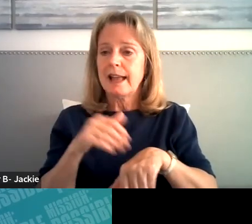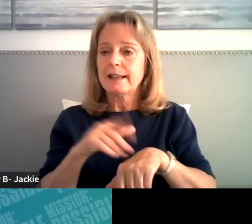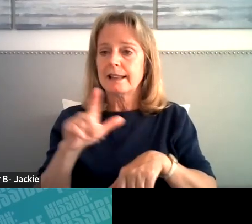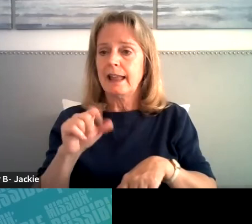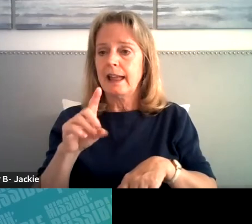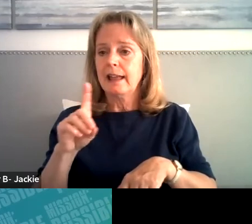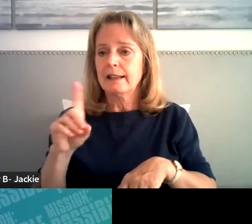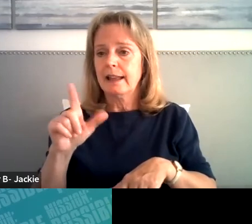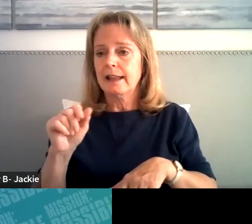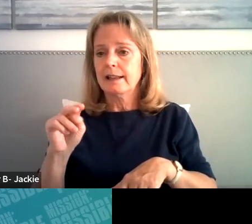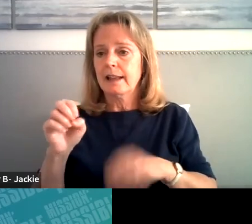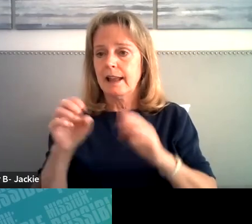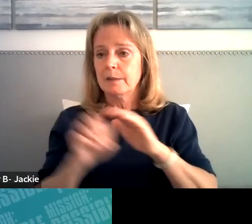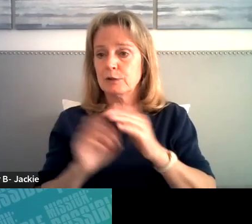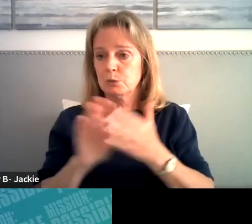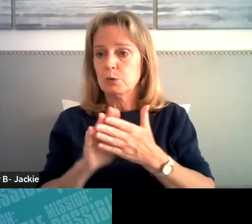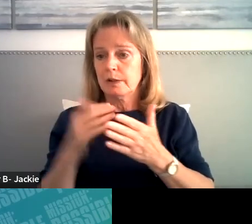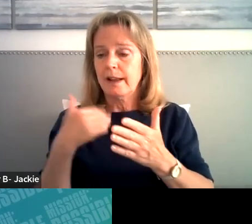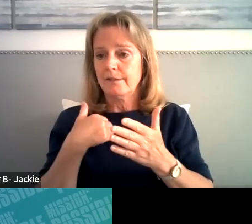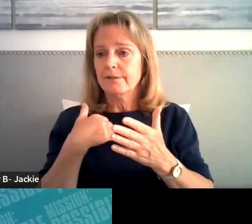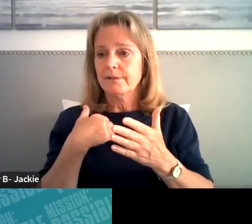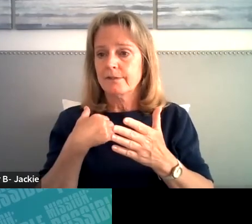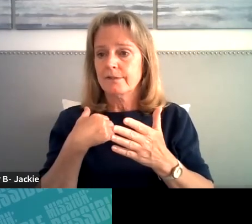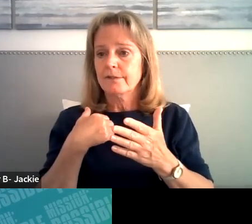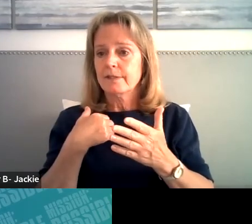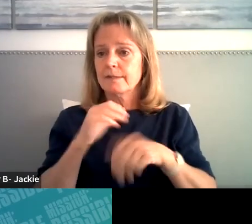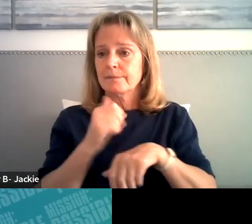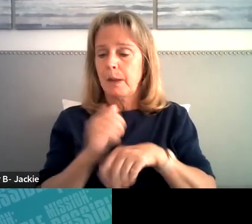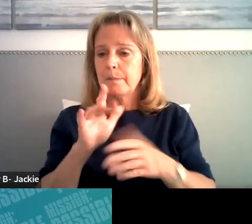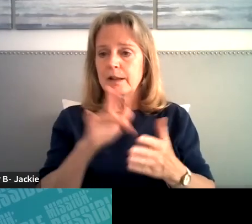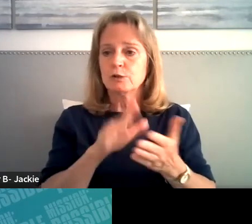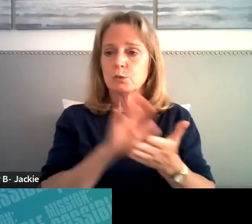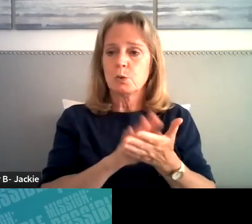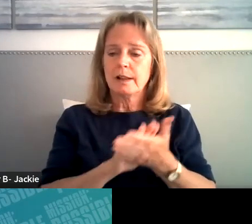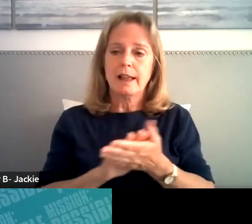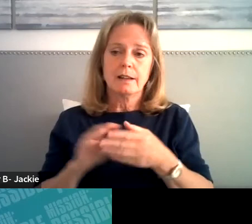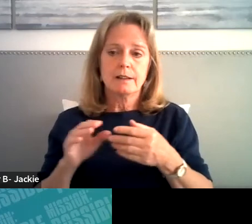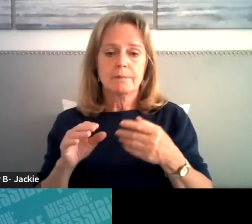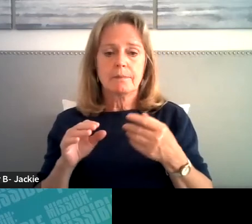Lane Elementary School, and it's a K-8 middle school, and one of